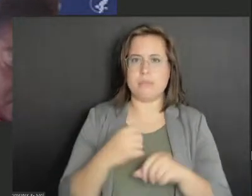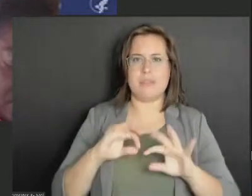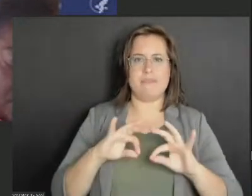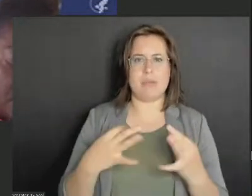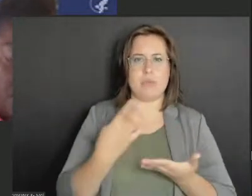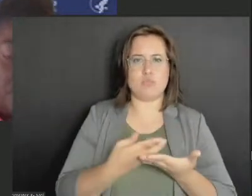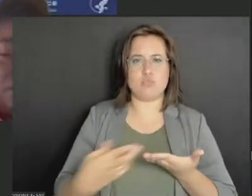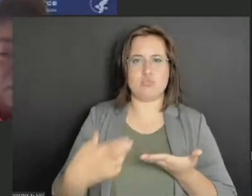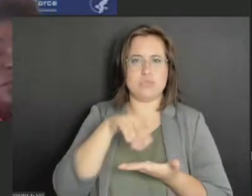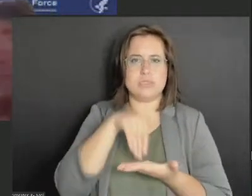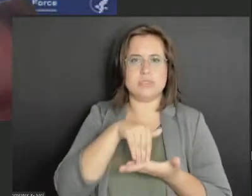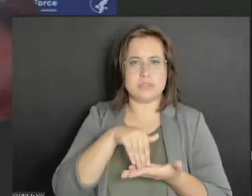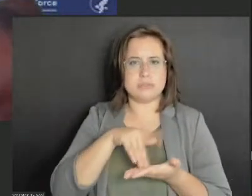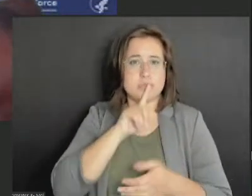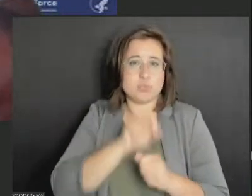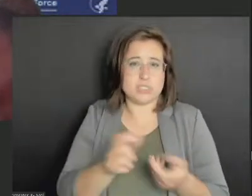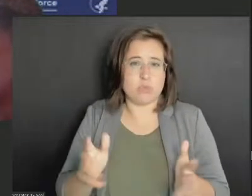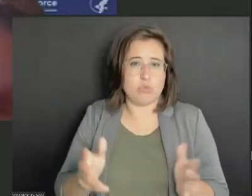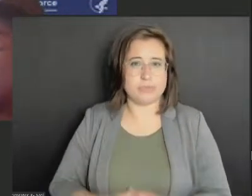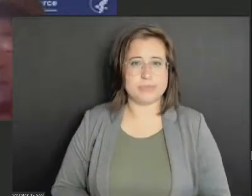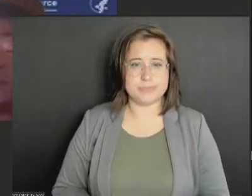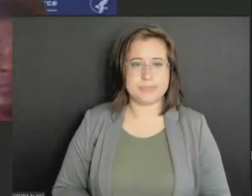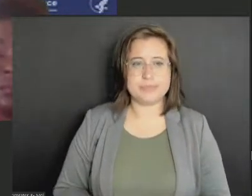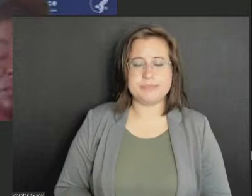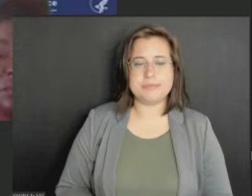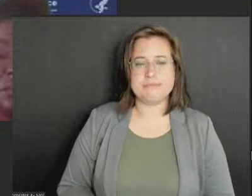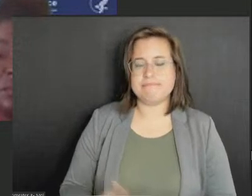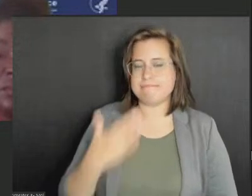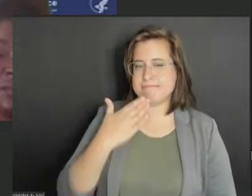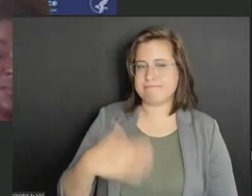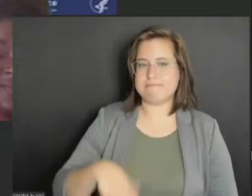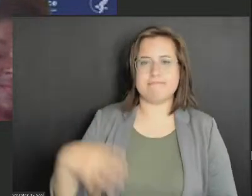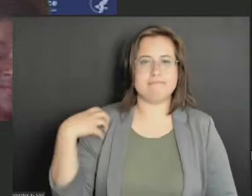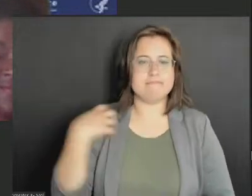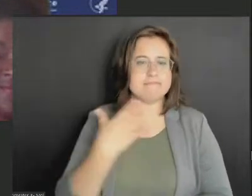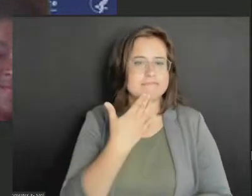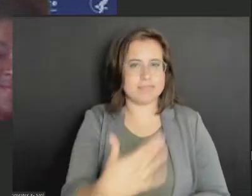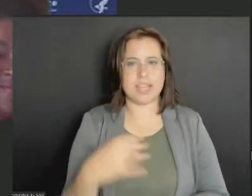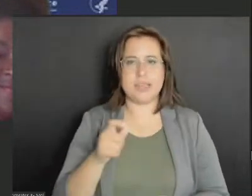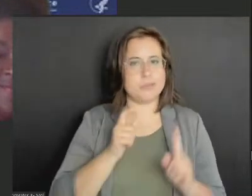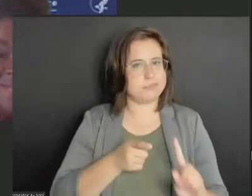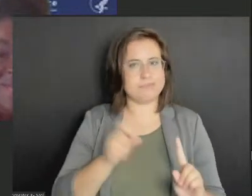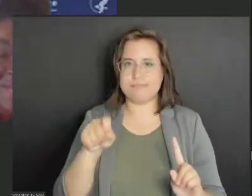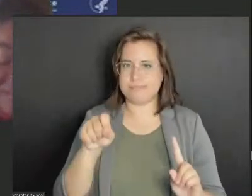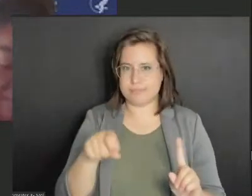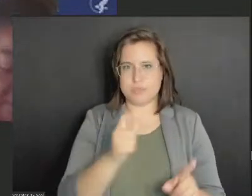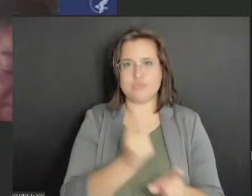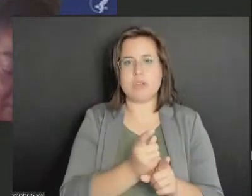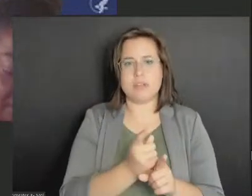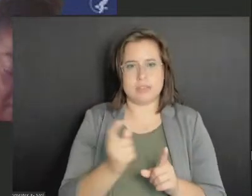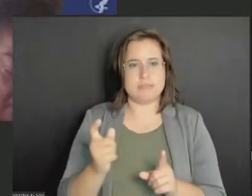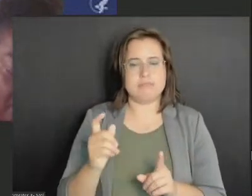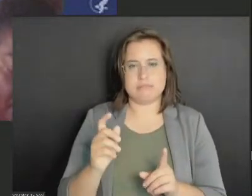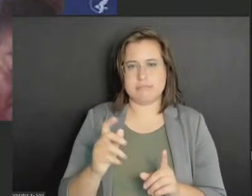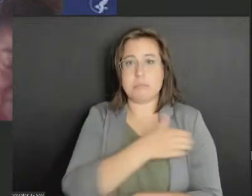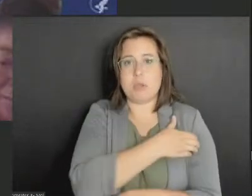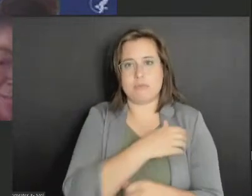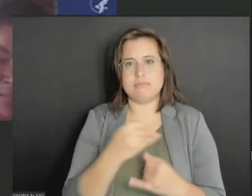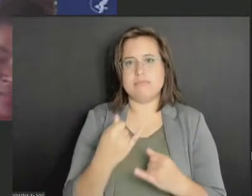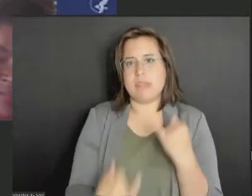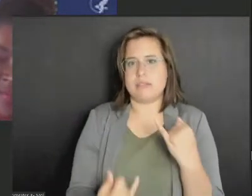Thank you. Thank you so much, Ms. Alvarez. Spot on, very powerful last comment for that slate of recommendations.